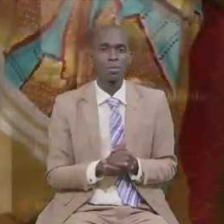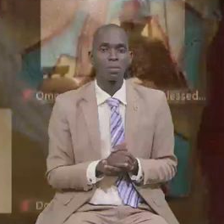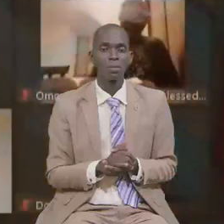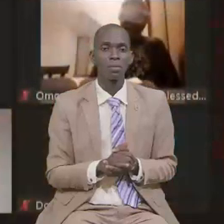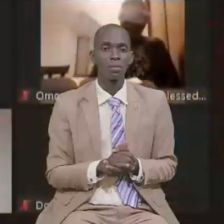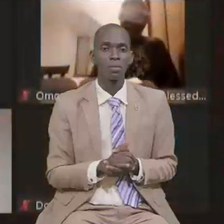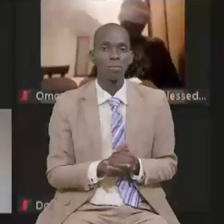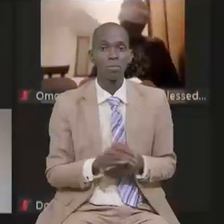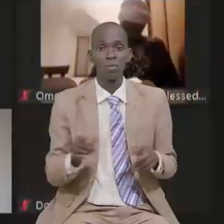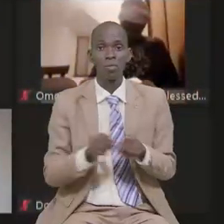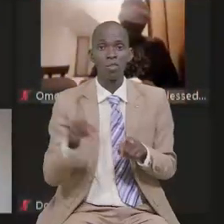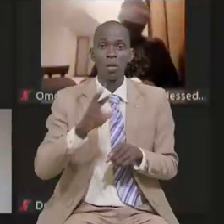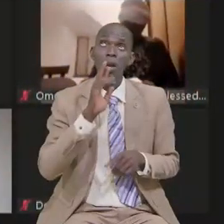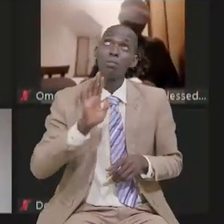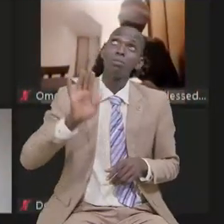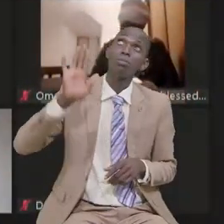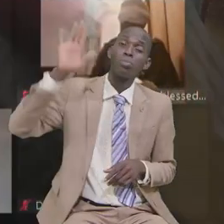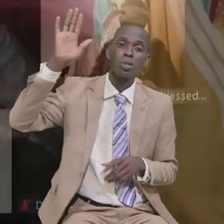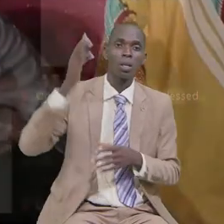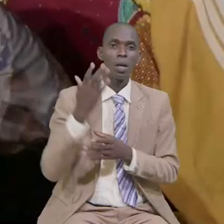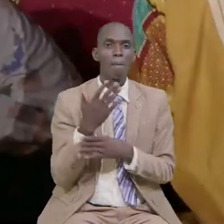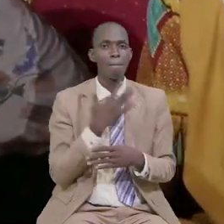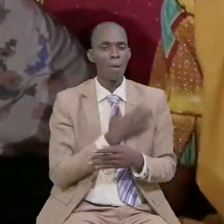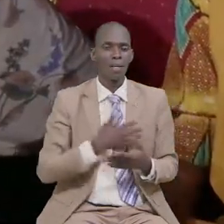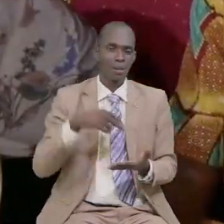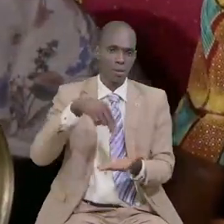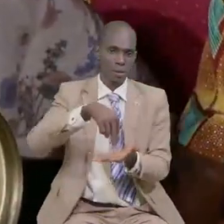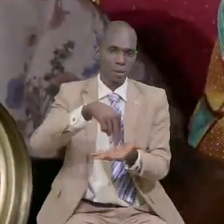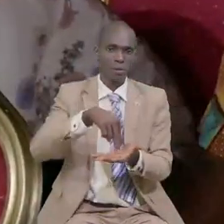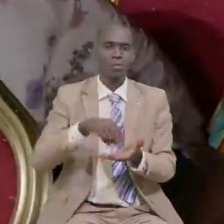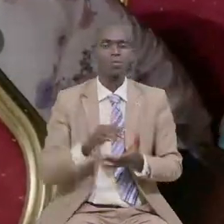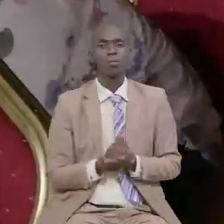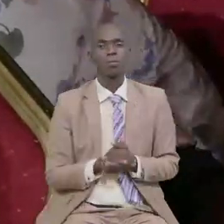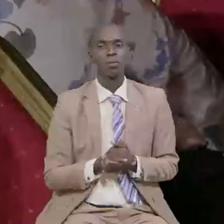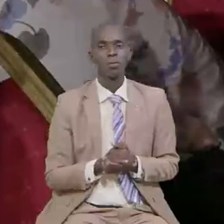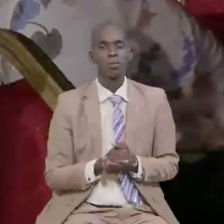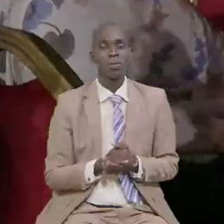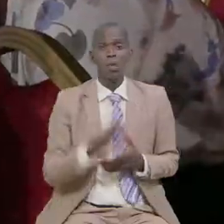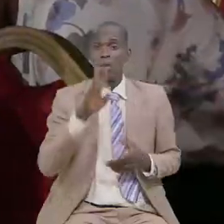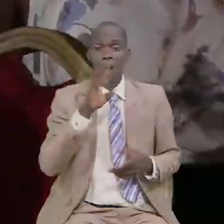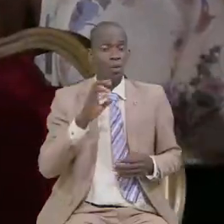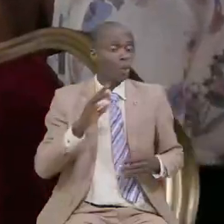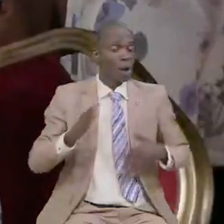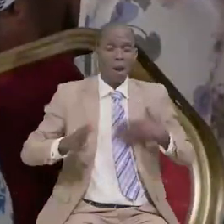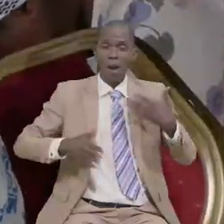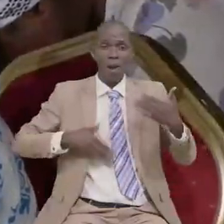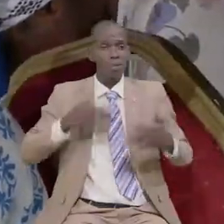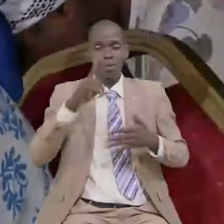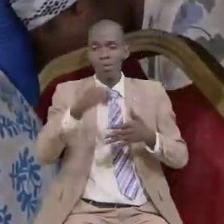As you are raising up your hand, please stand up. You are so happy. You identify